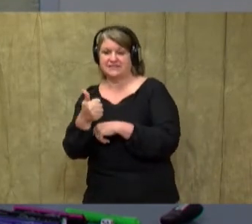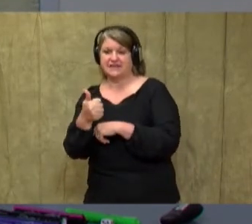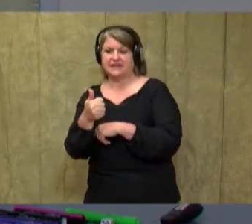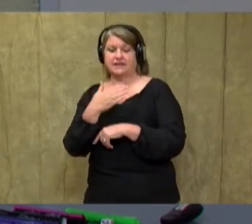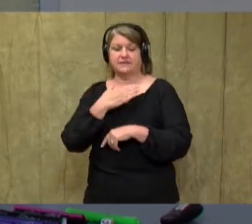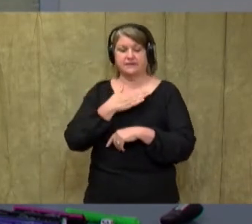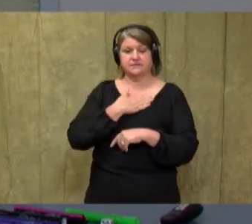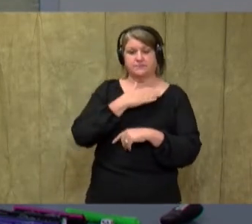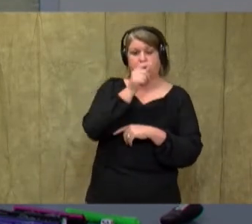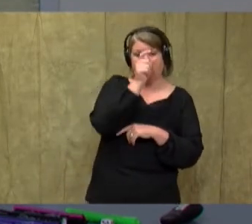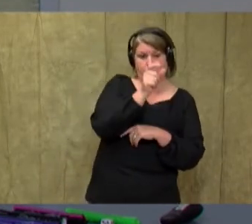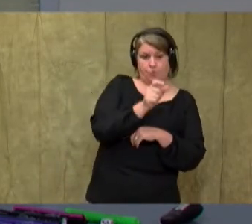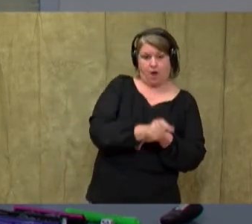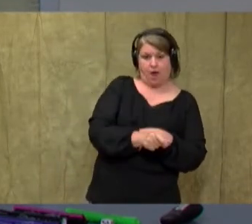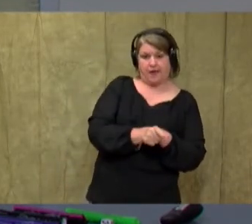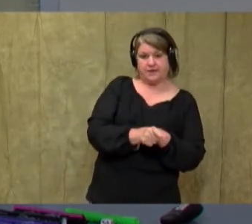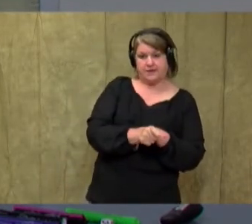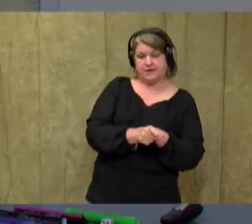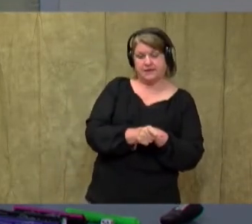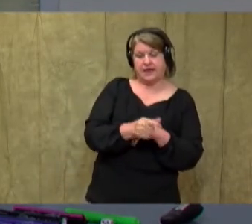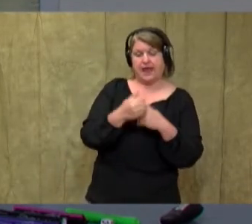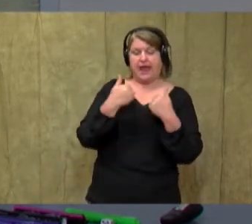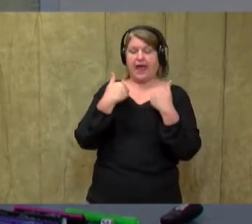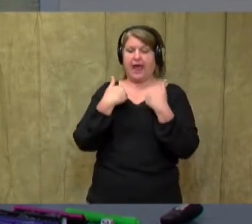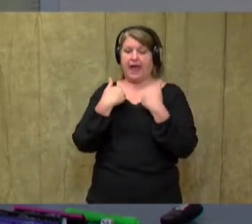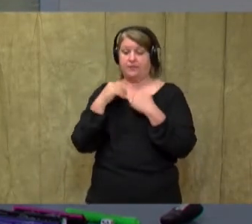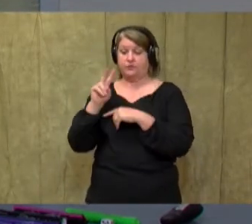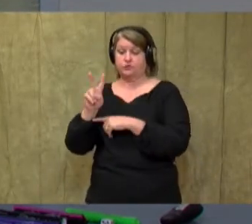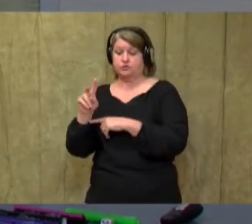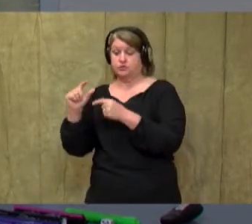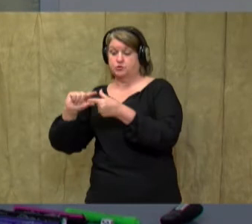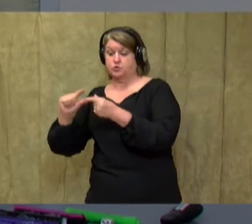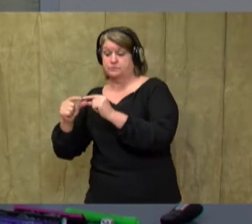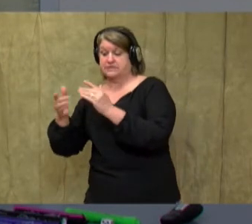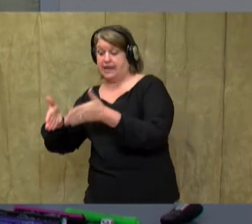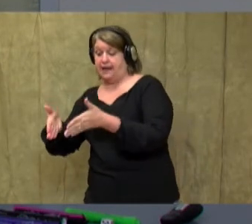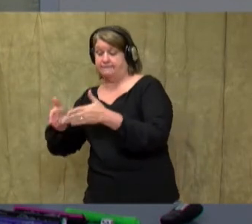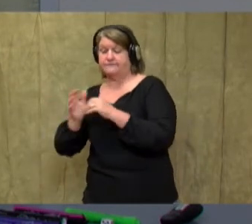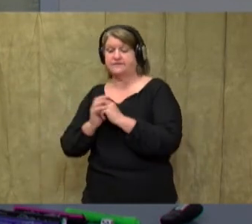rod. I had the 2 cubes left over.